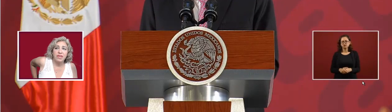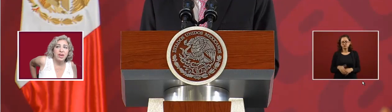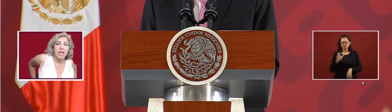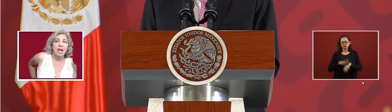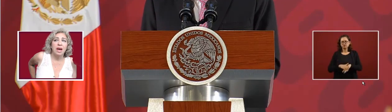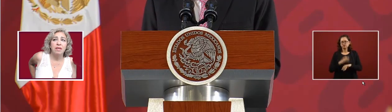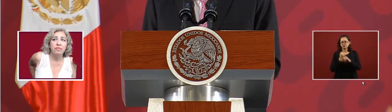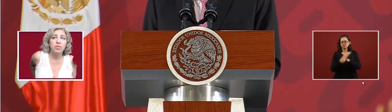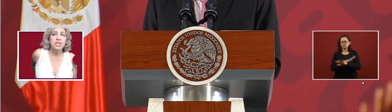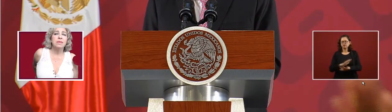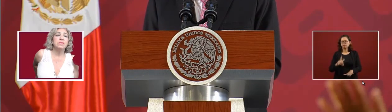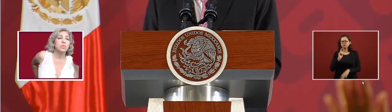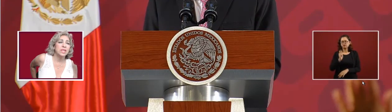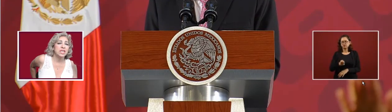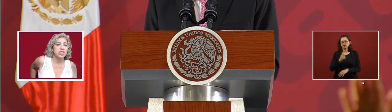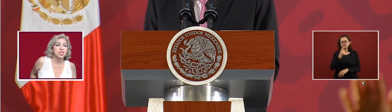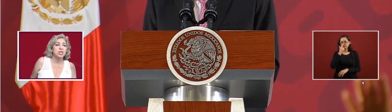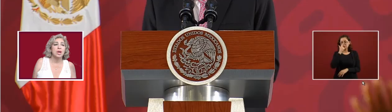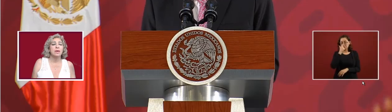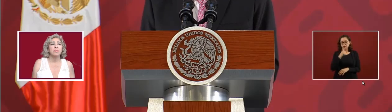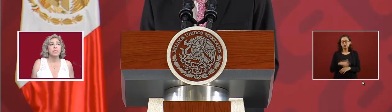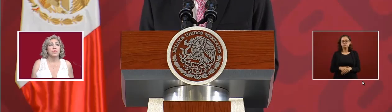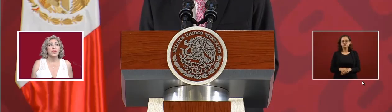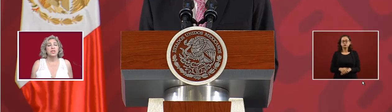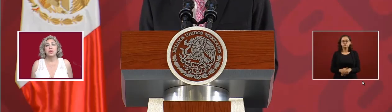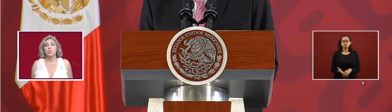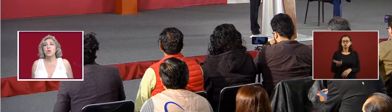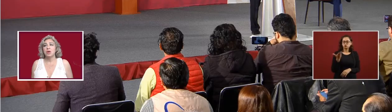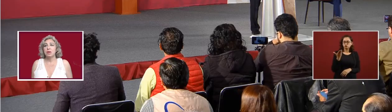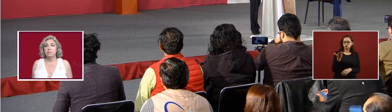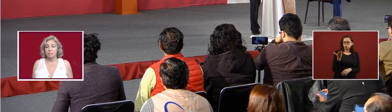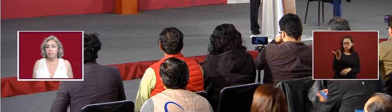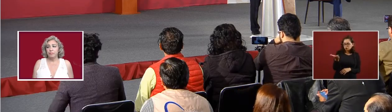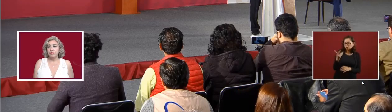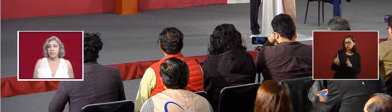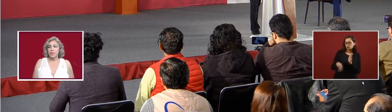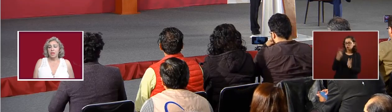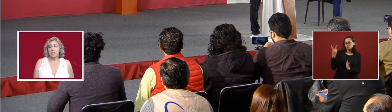are very four times what they were